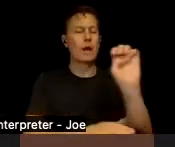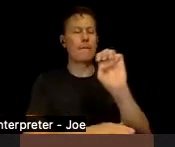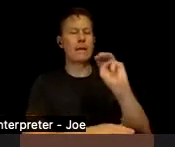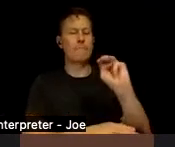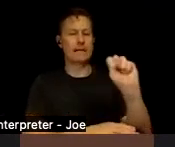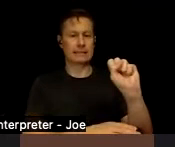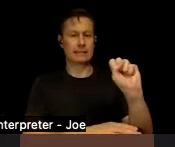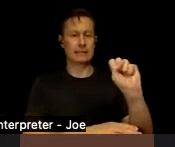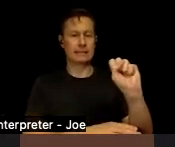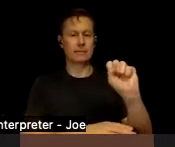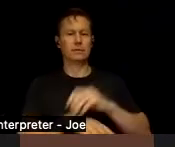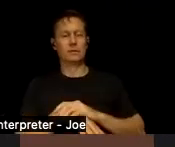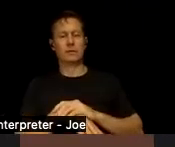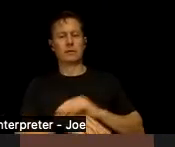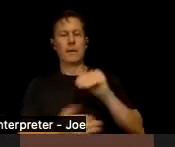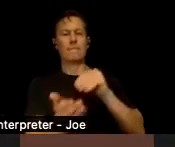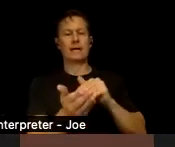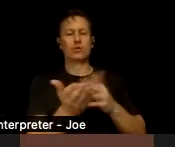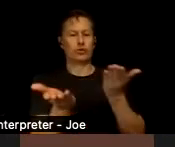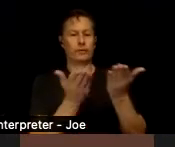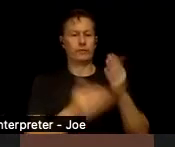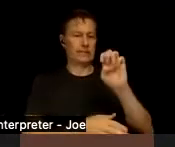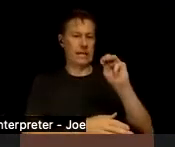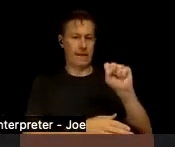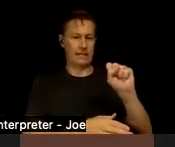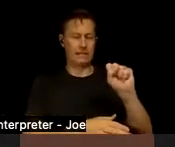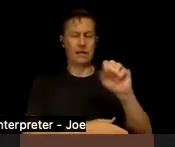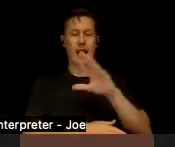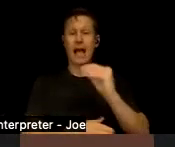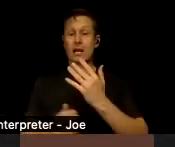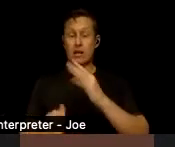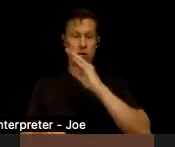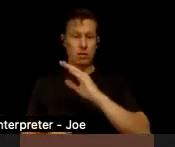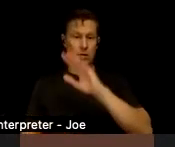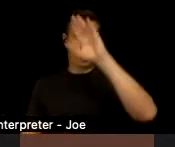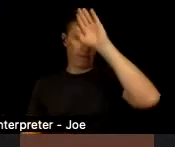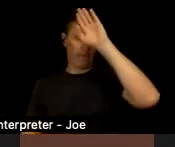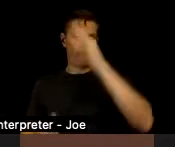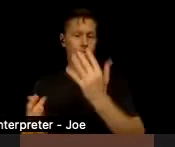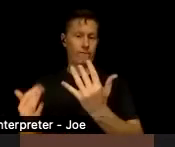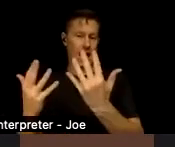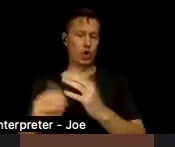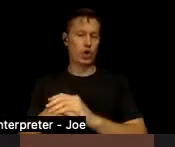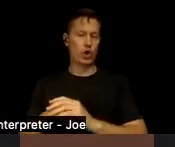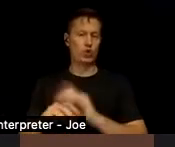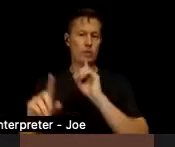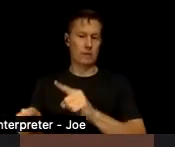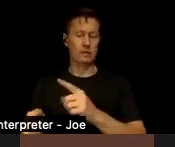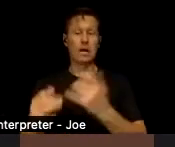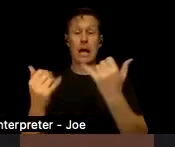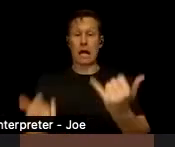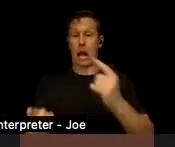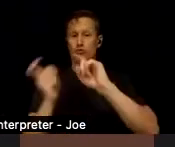and fire response. That has since changed. We consider ourselves what is termed as an